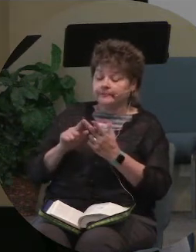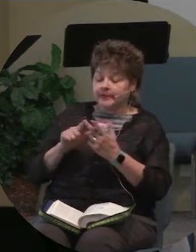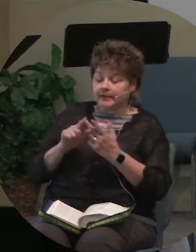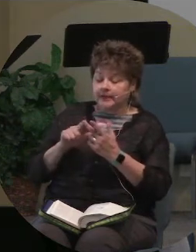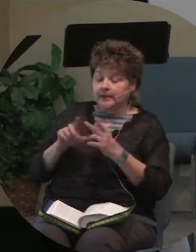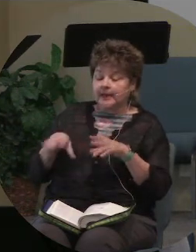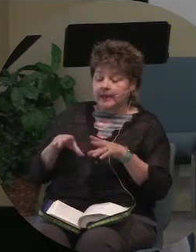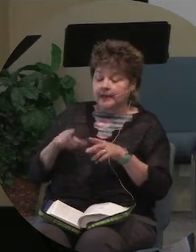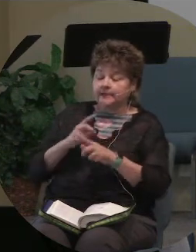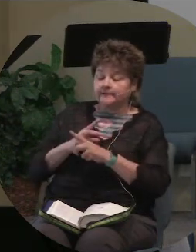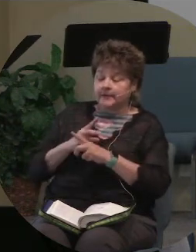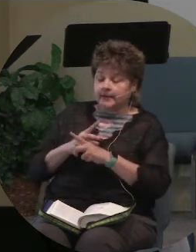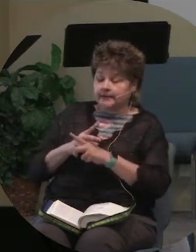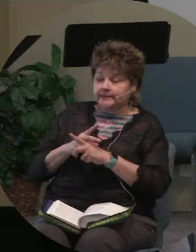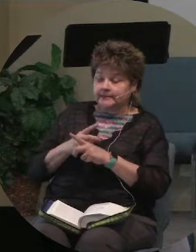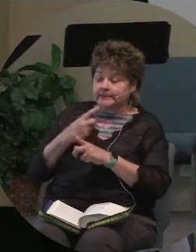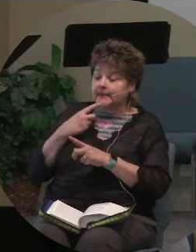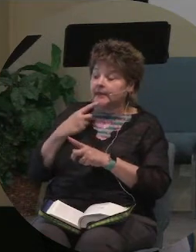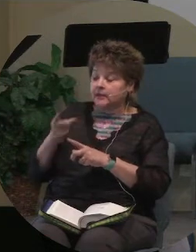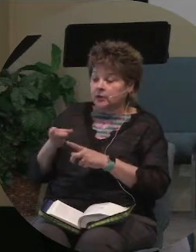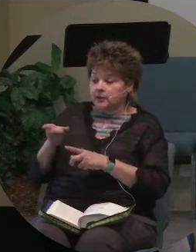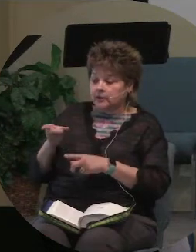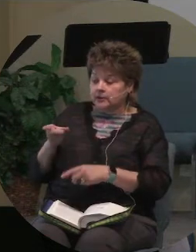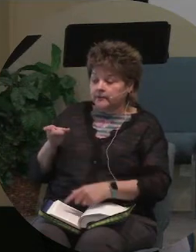say, Naomi, you